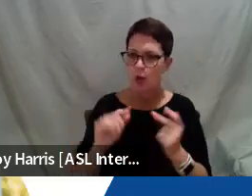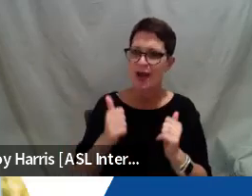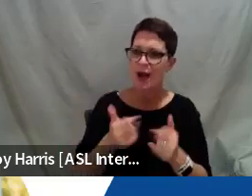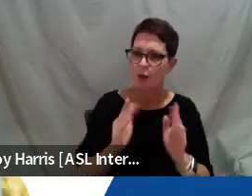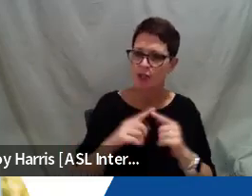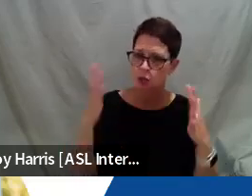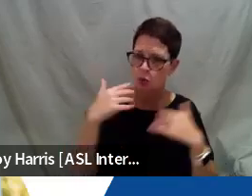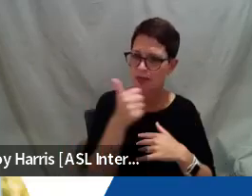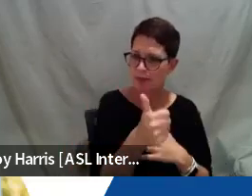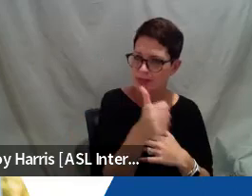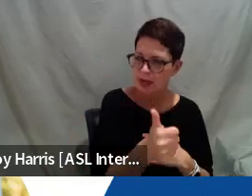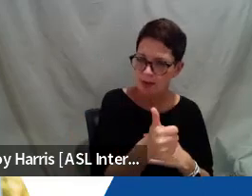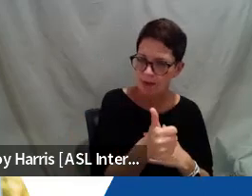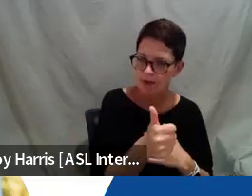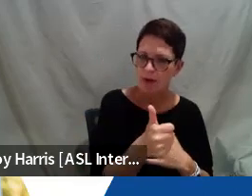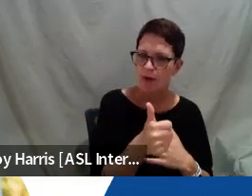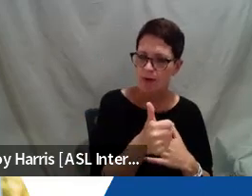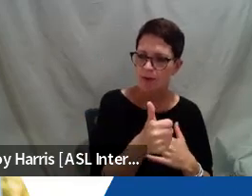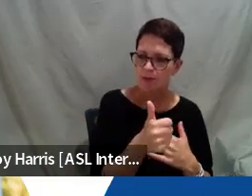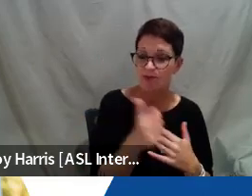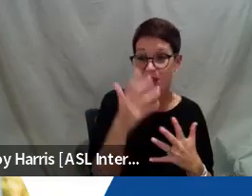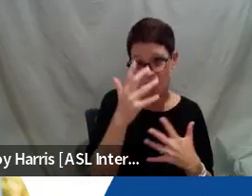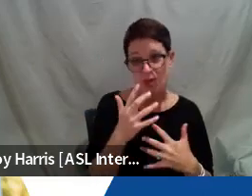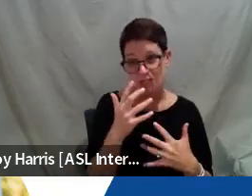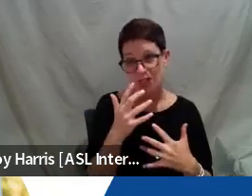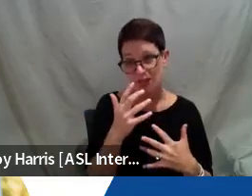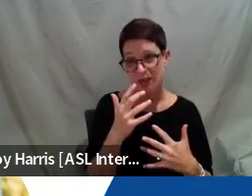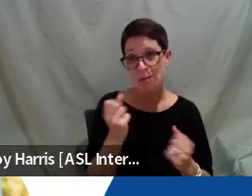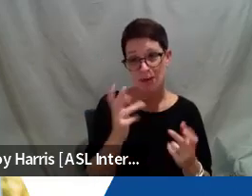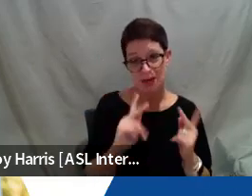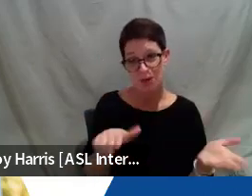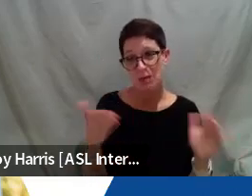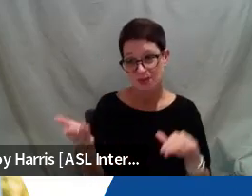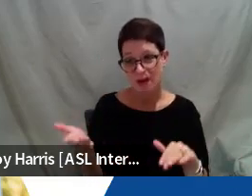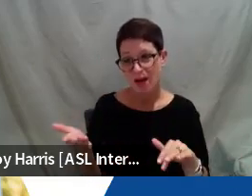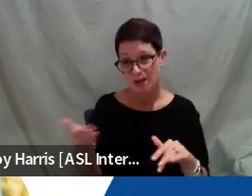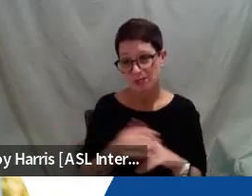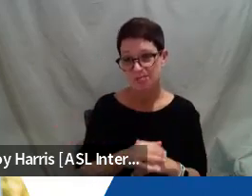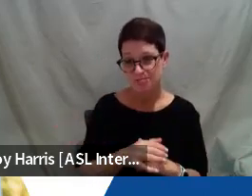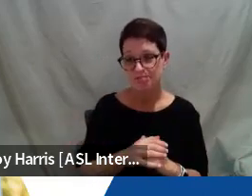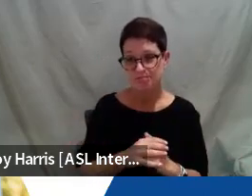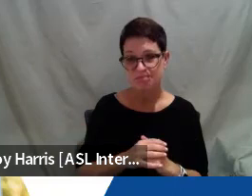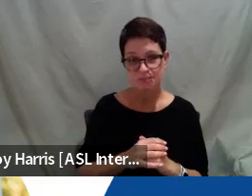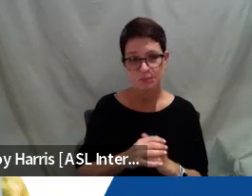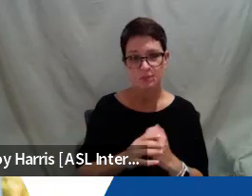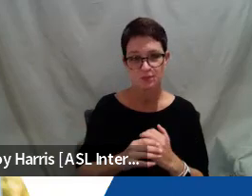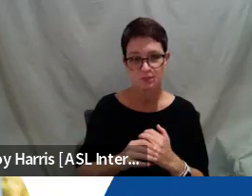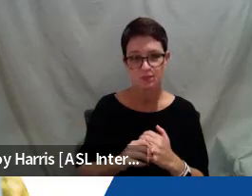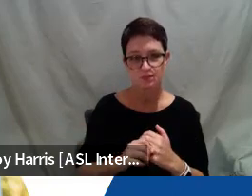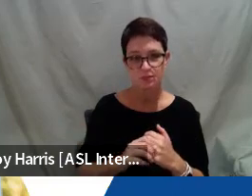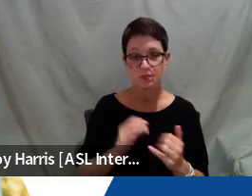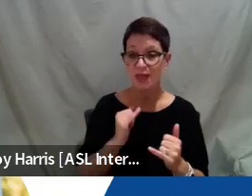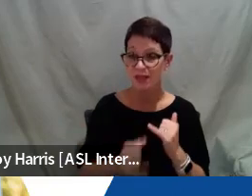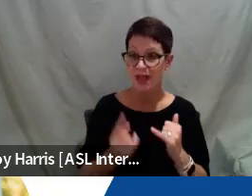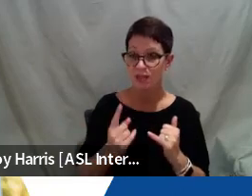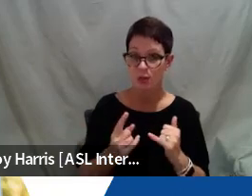themselves down. And unfortunately, a lot of lives were lost. And then the last one that's